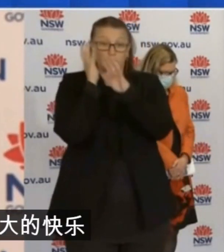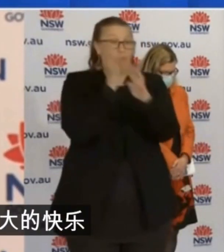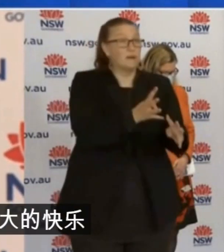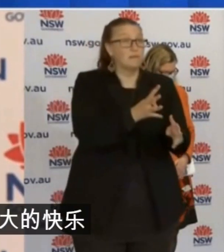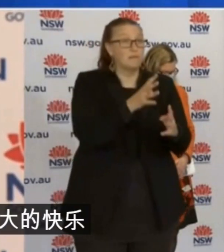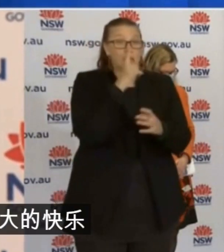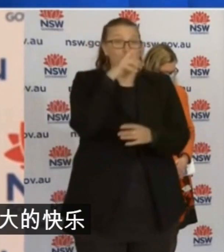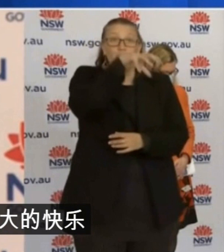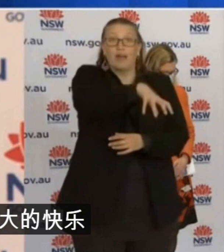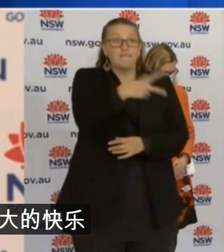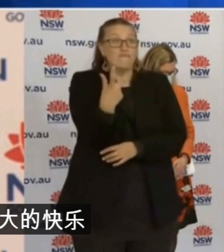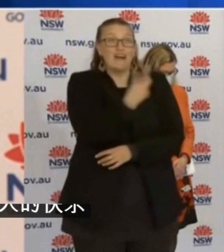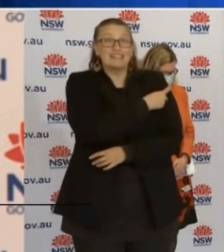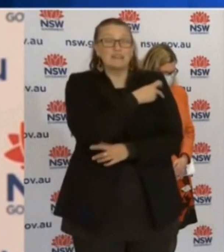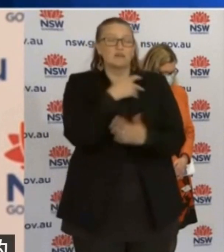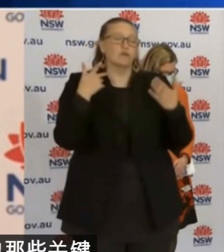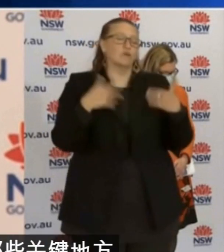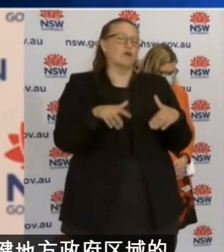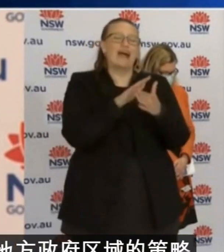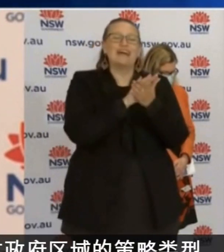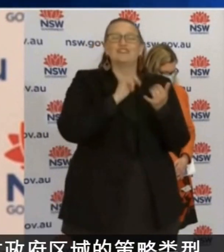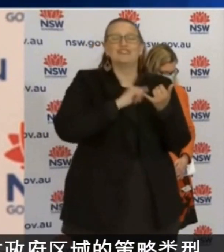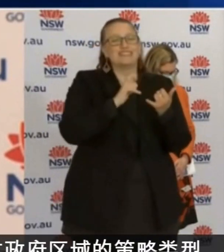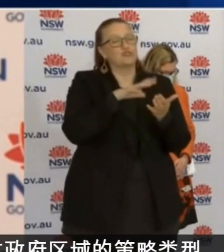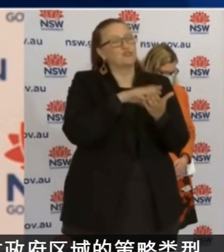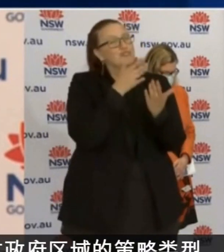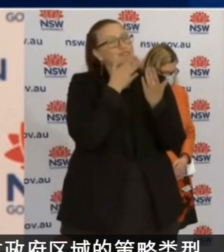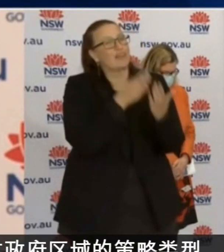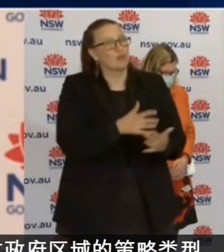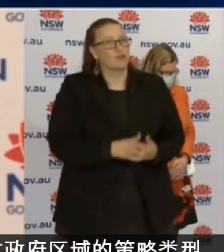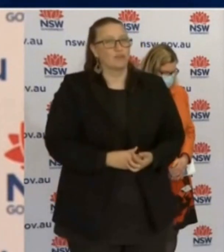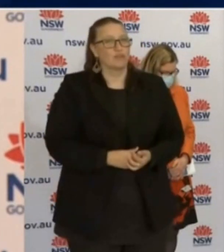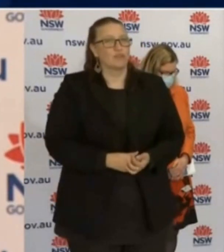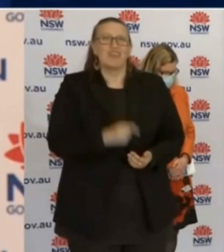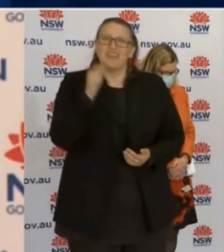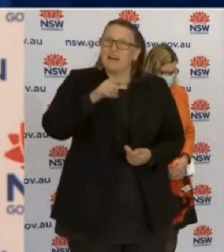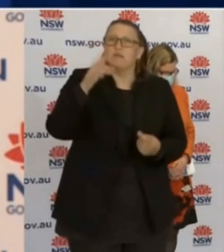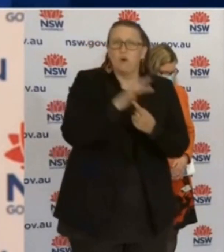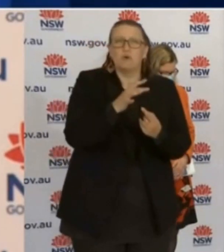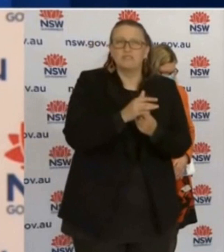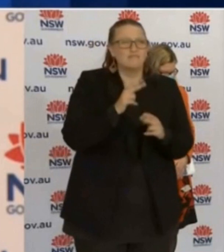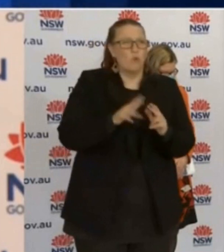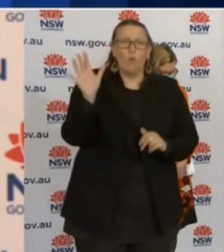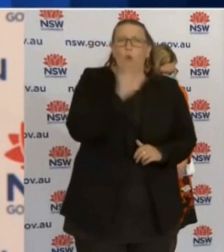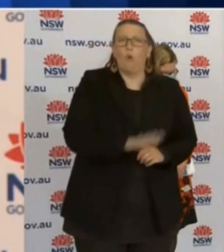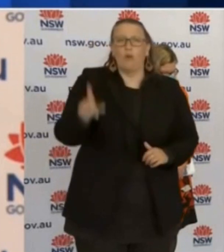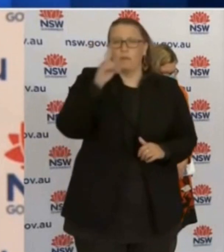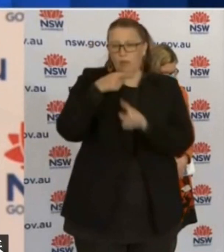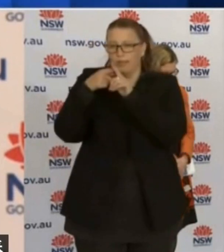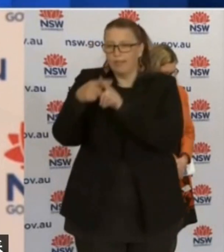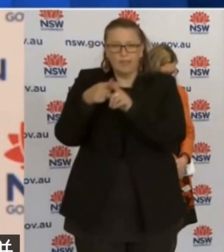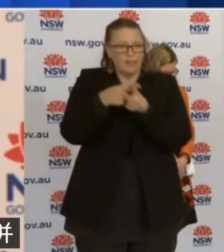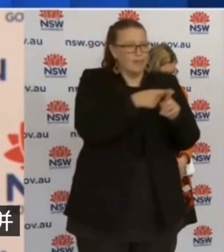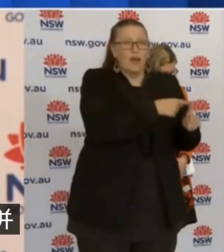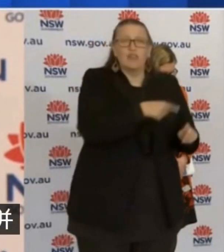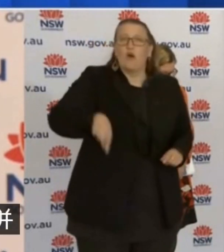students come forward and get the vaccine. And they're the type of strategies in those key local government areas we need to continue to adopt to make sure we reduce